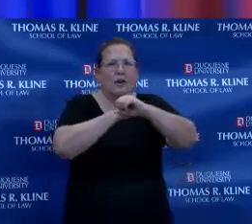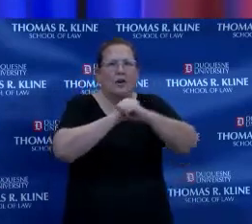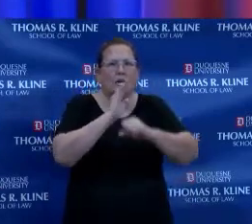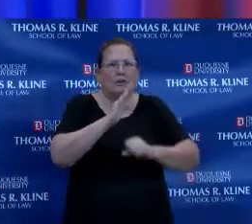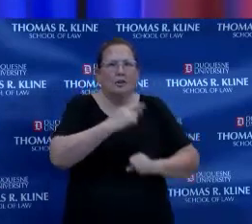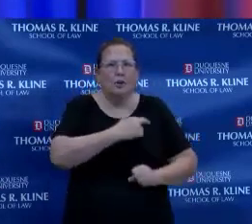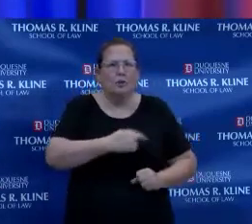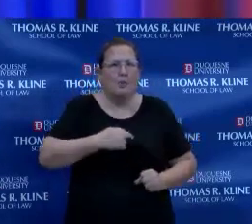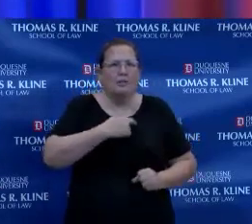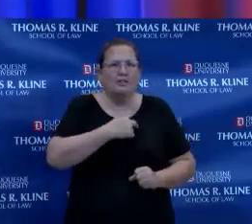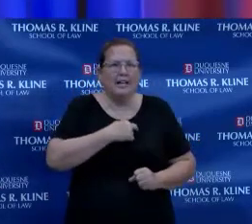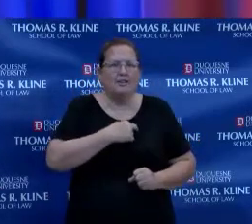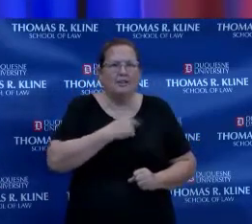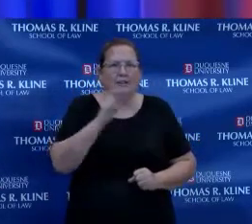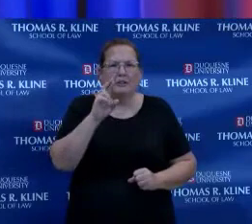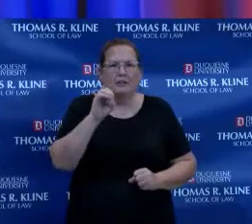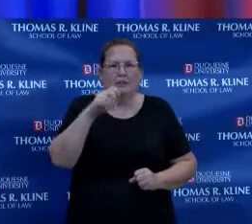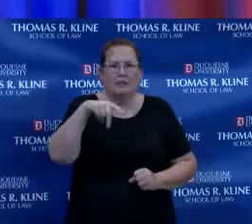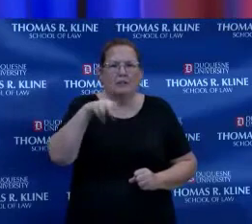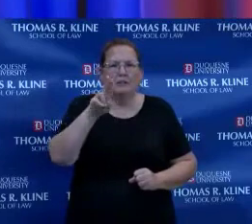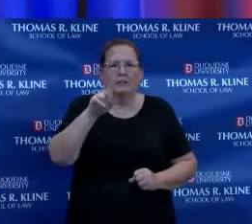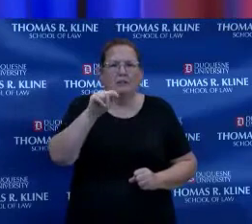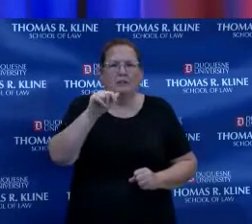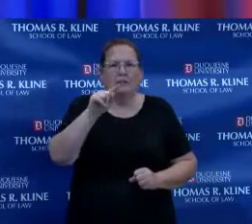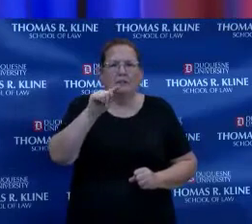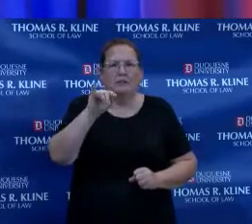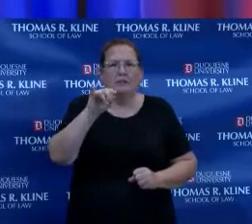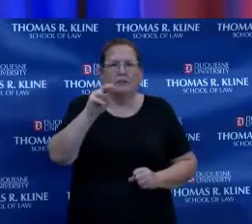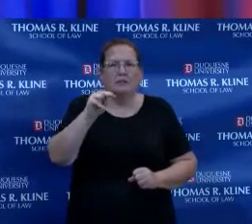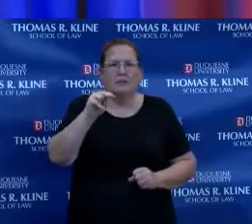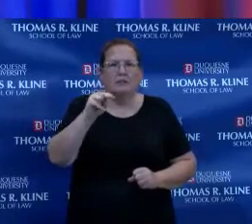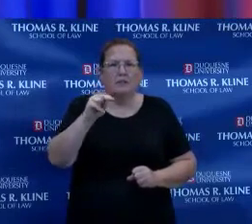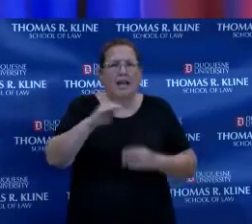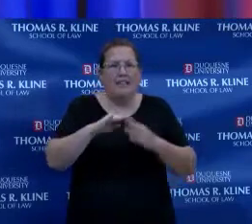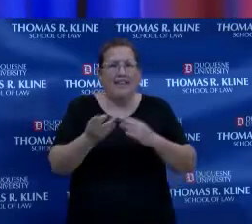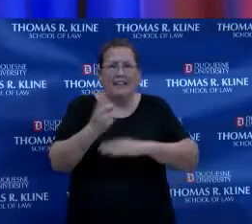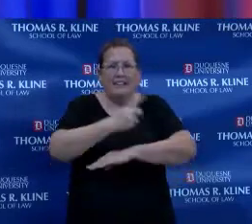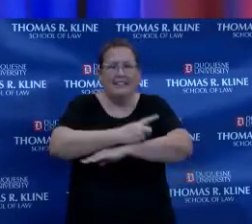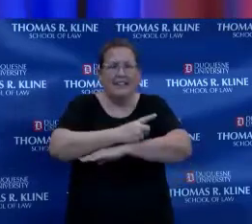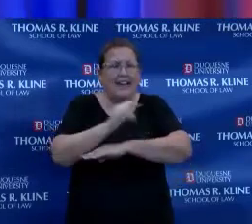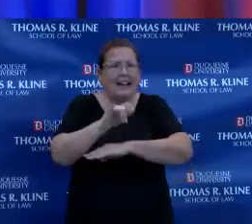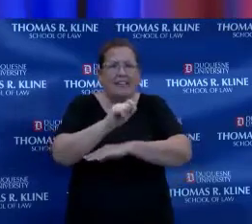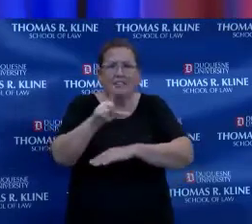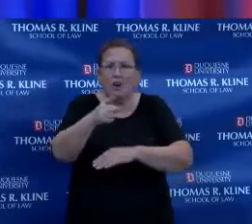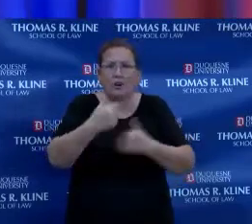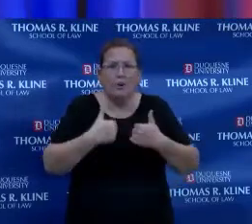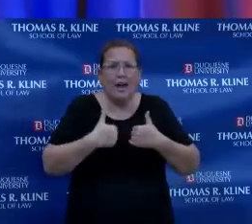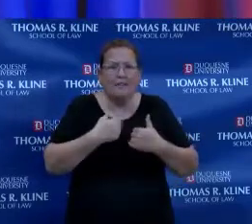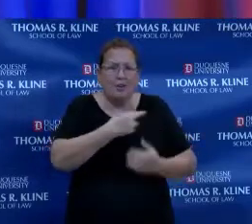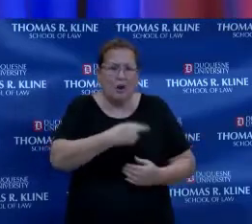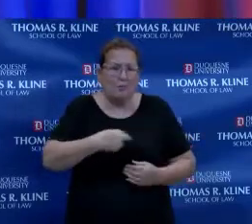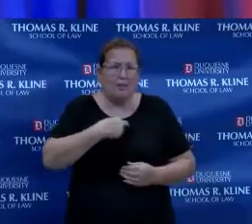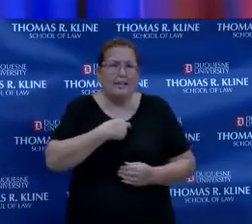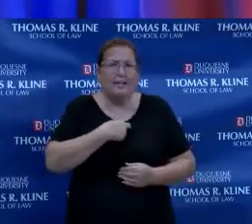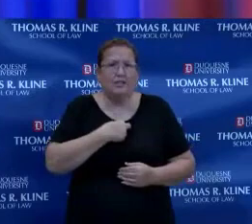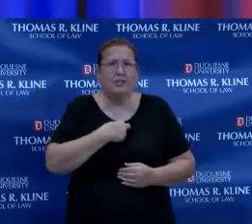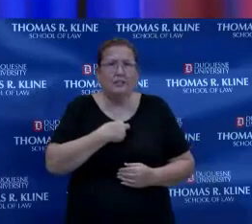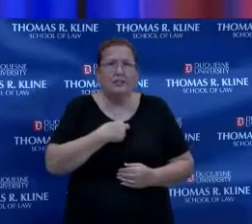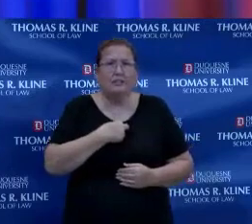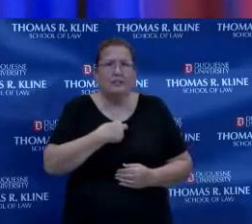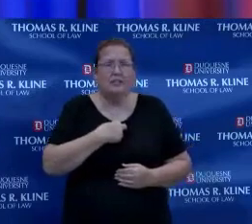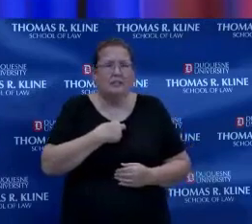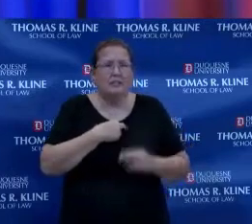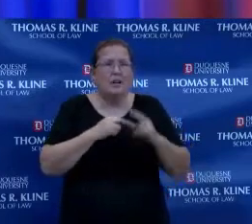Your reputation, at the end of the day, is all you have. Know that your reputation is